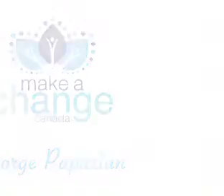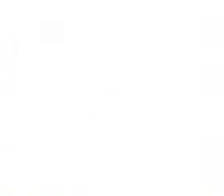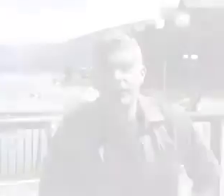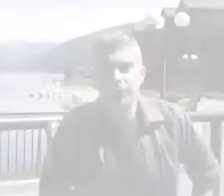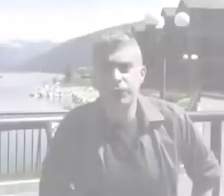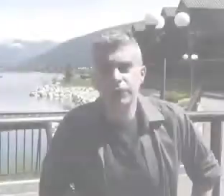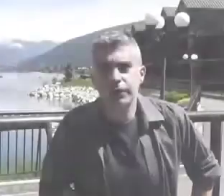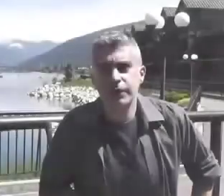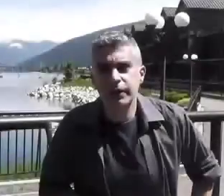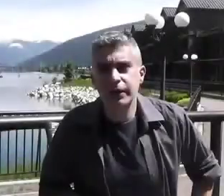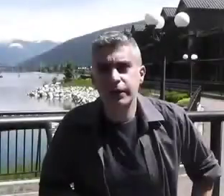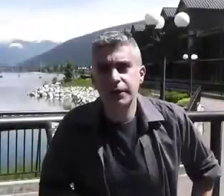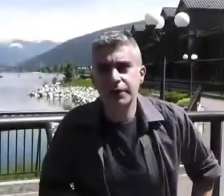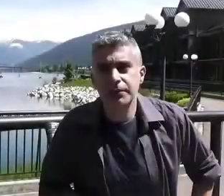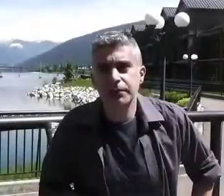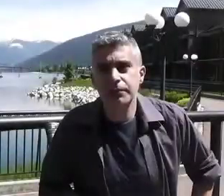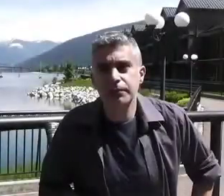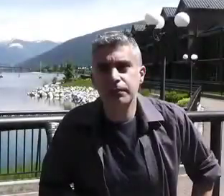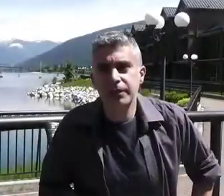I'm based in Vancouver, and